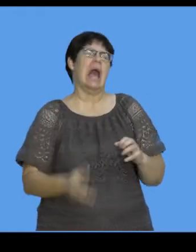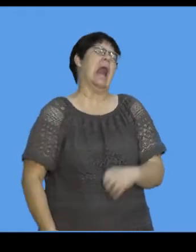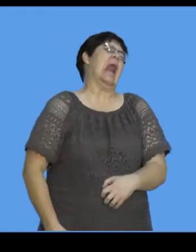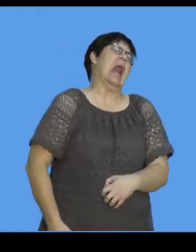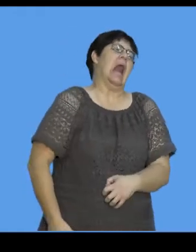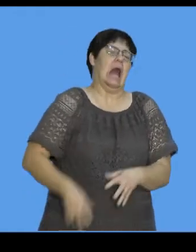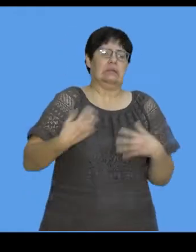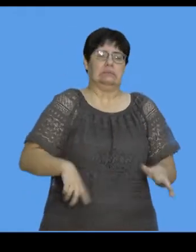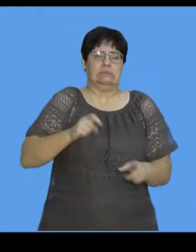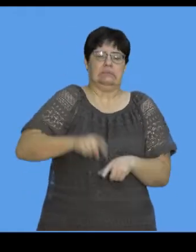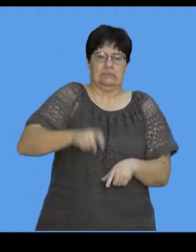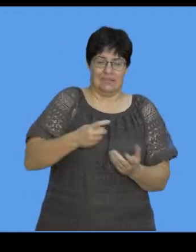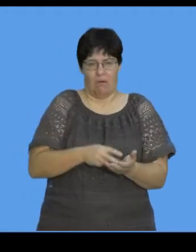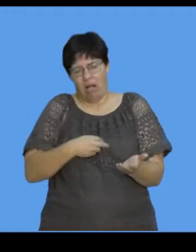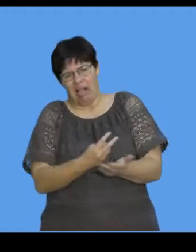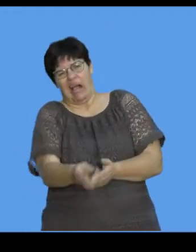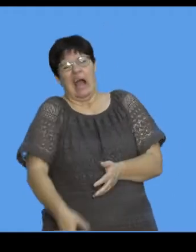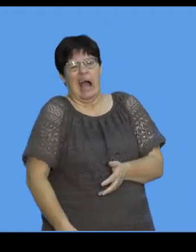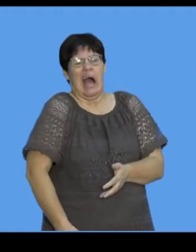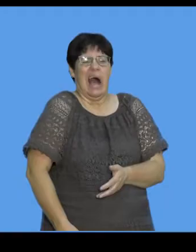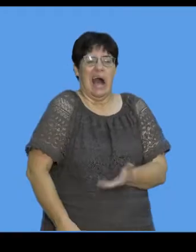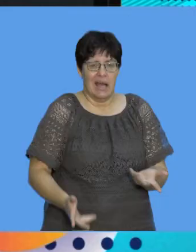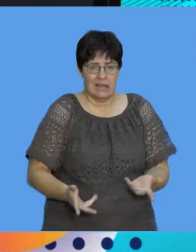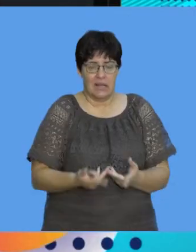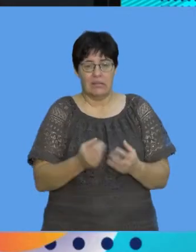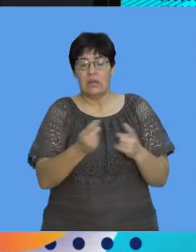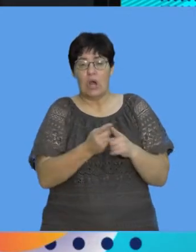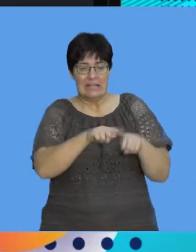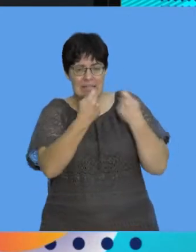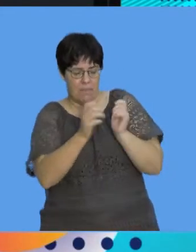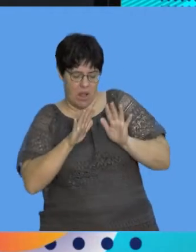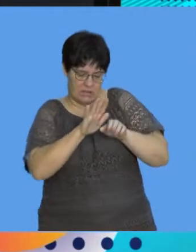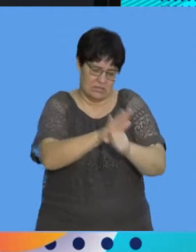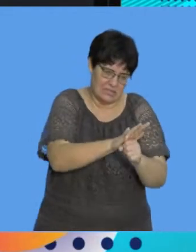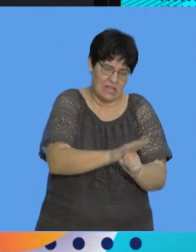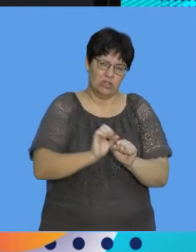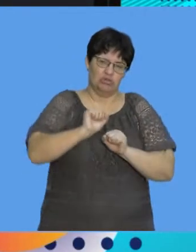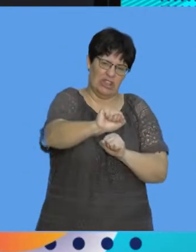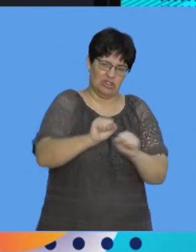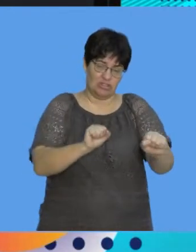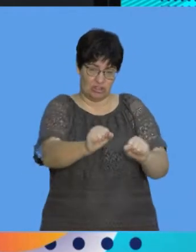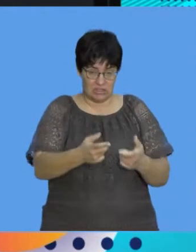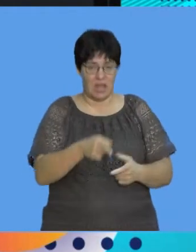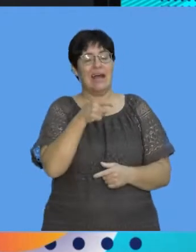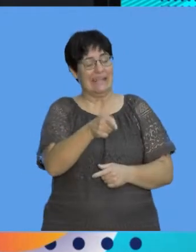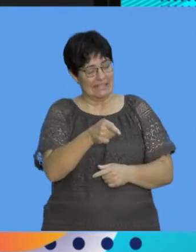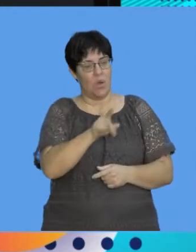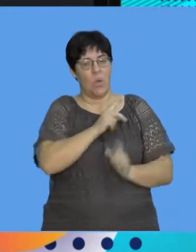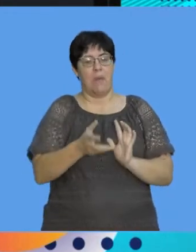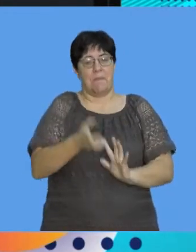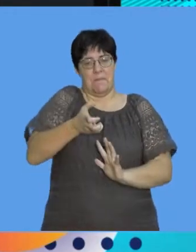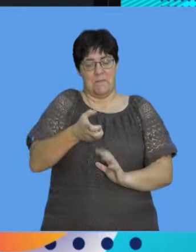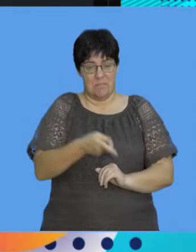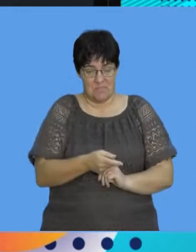games. All of a sudden, all right, the guy falls to the floor and he's holding, and his teammates come and they stretch his legs. Right, very